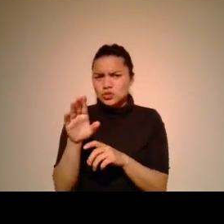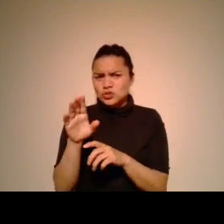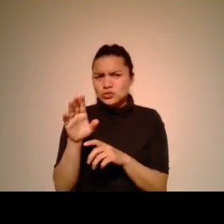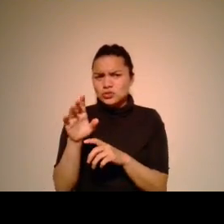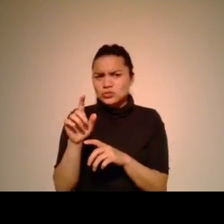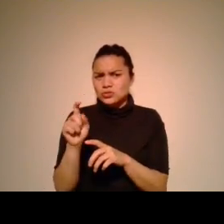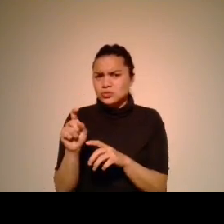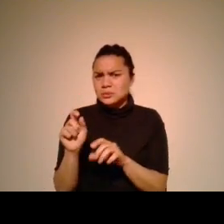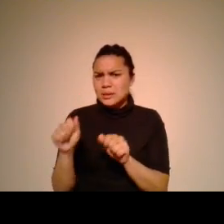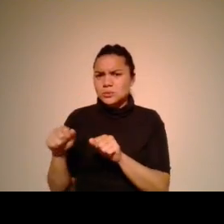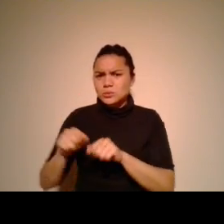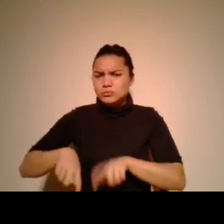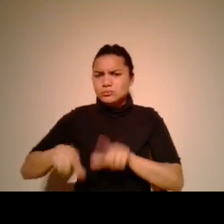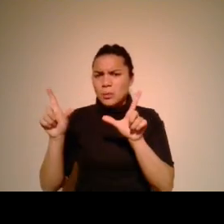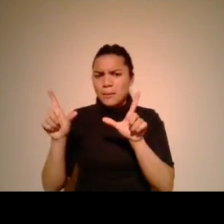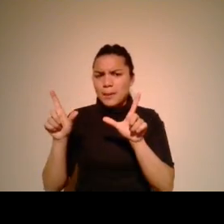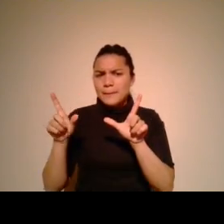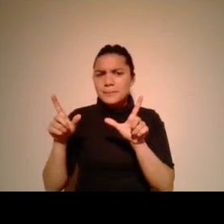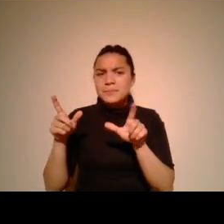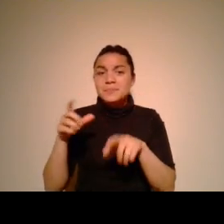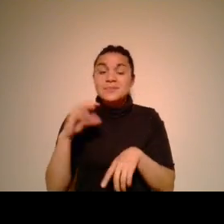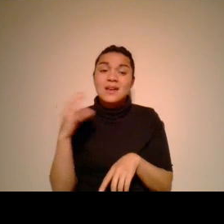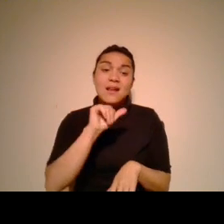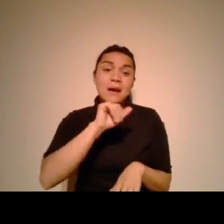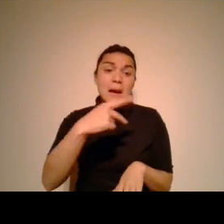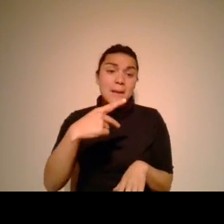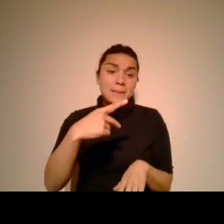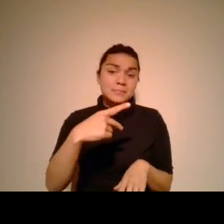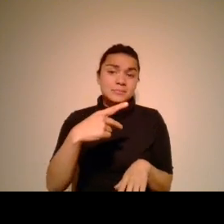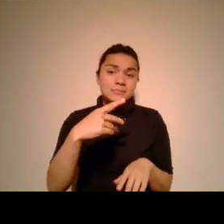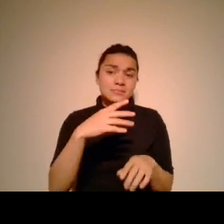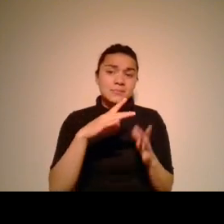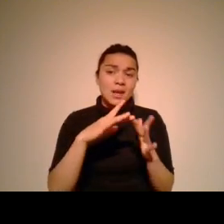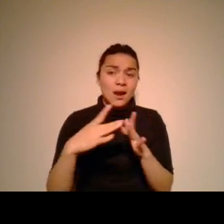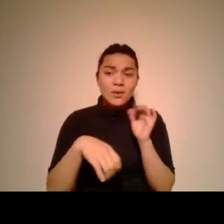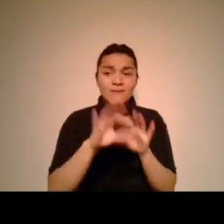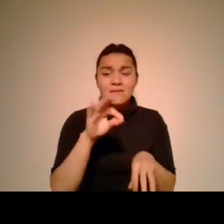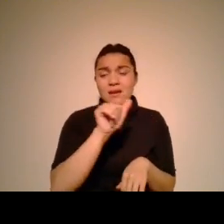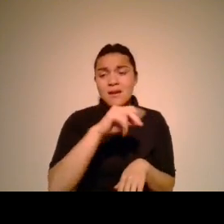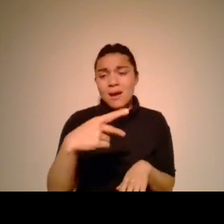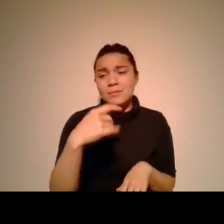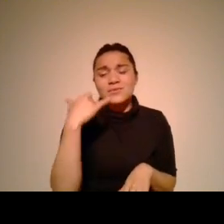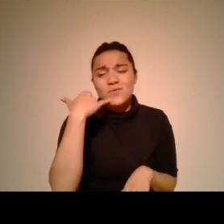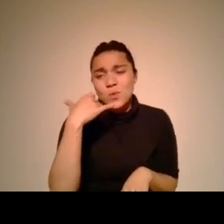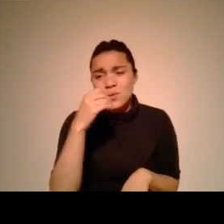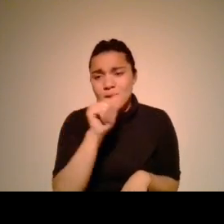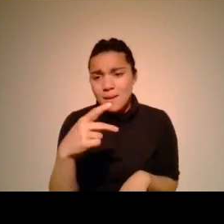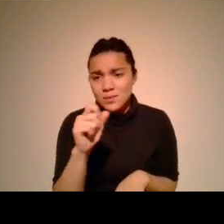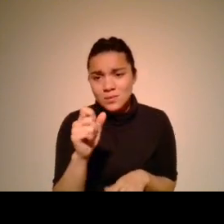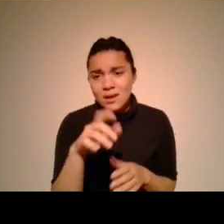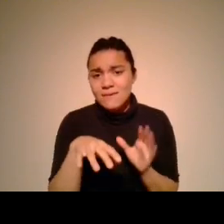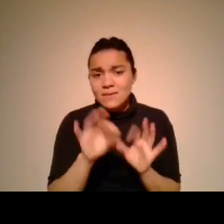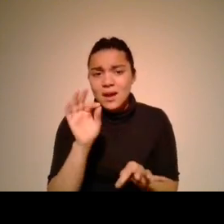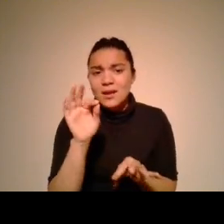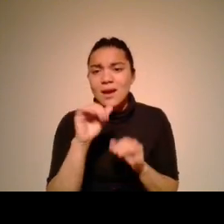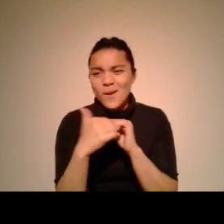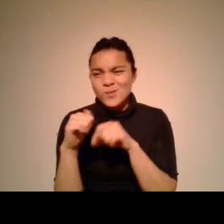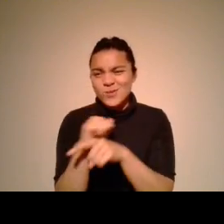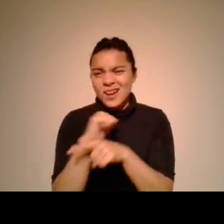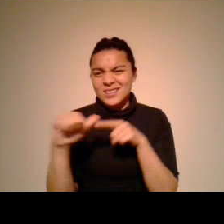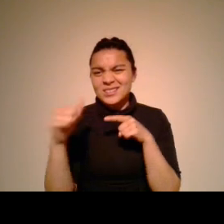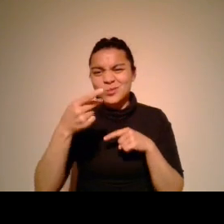there are apps online and also phone apps that will let you sort of practice certain pronouns or sets of pronouns if you find that you